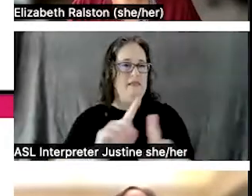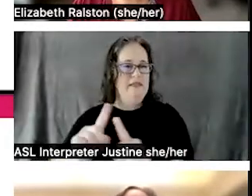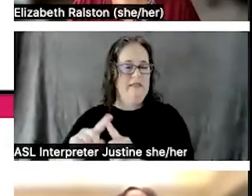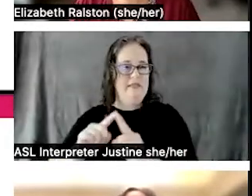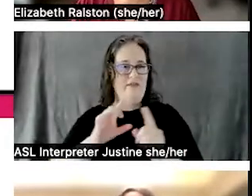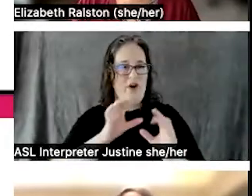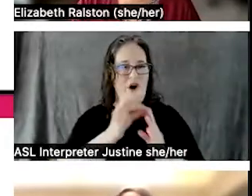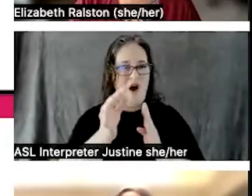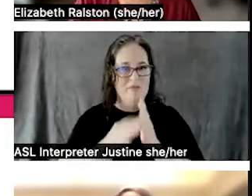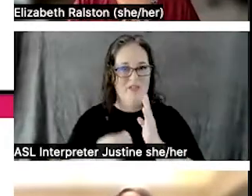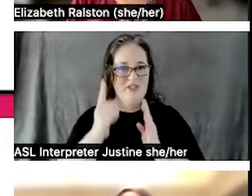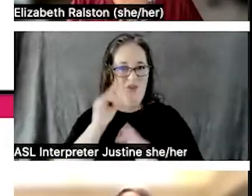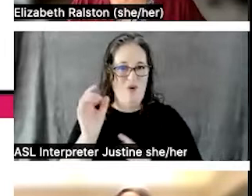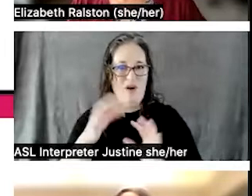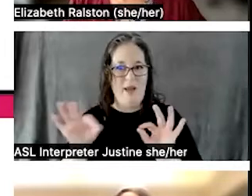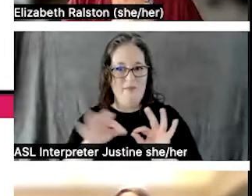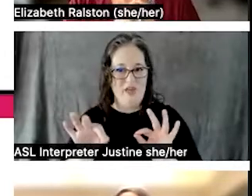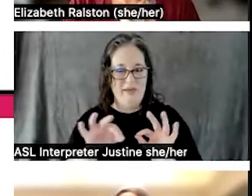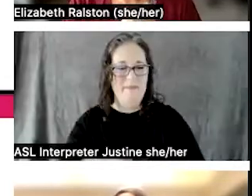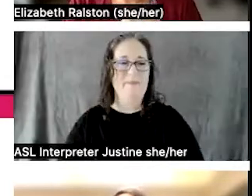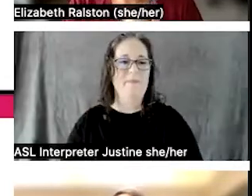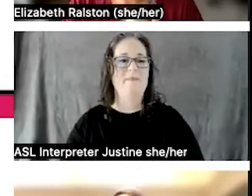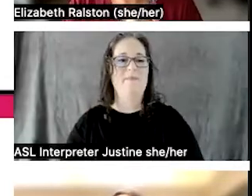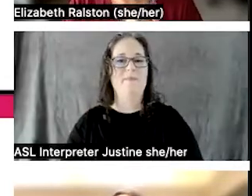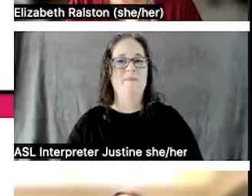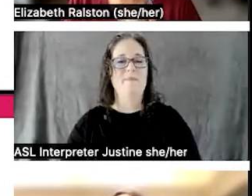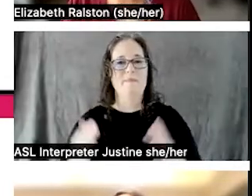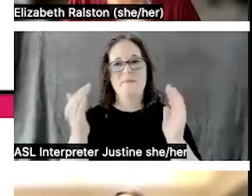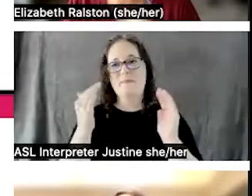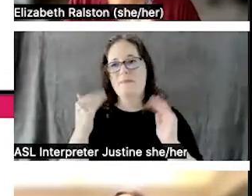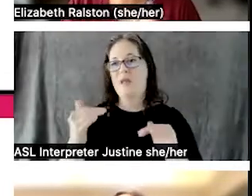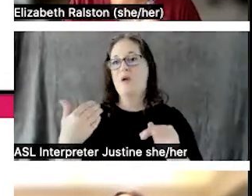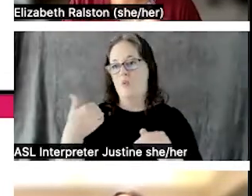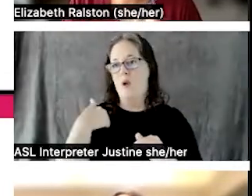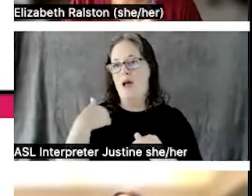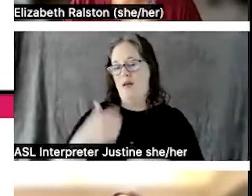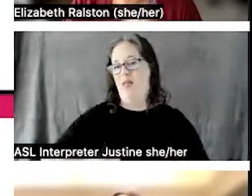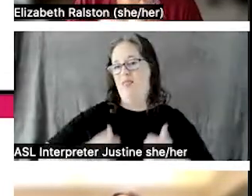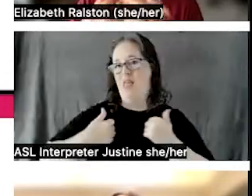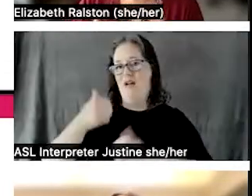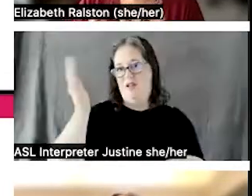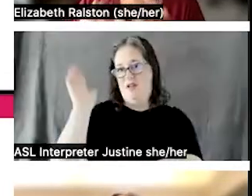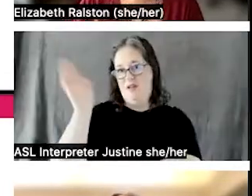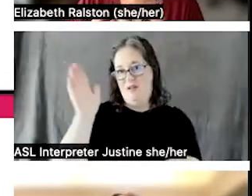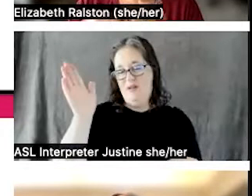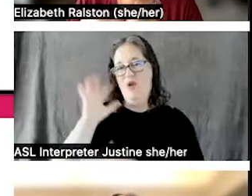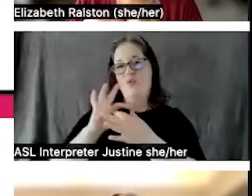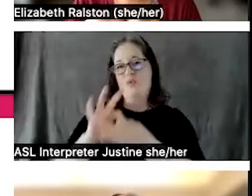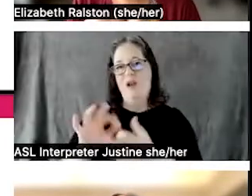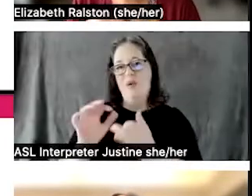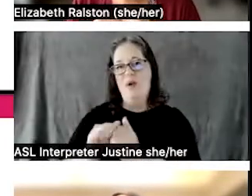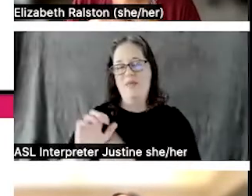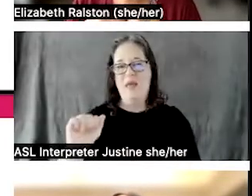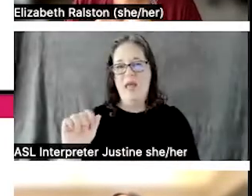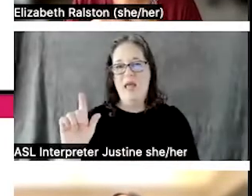get something captioned. And finally, there was a lot of talk about ableism in the arts and how people with disabilities are